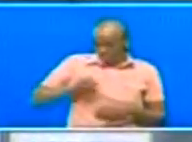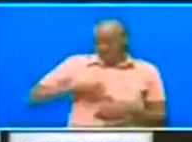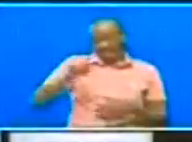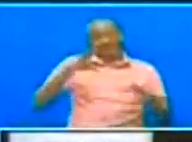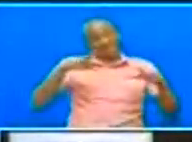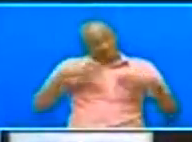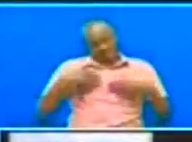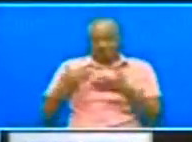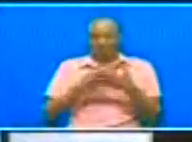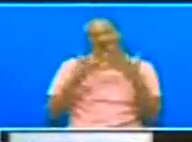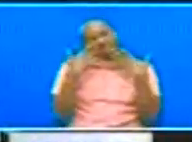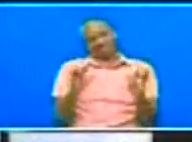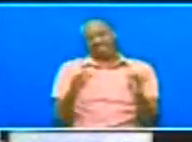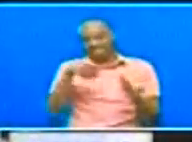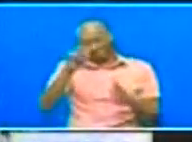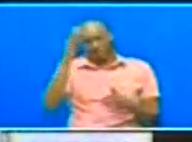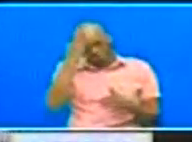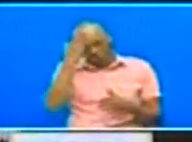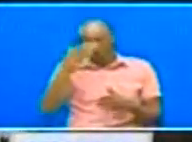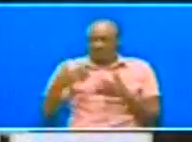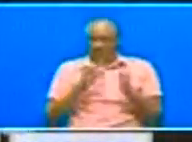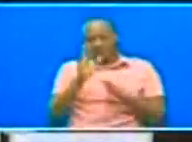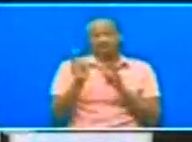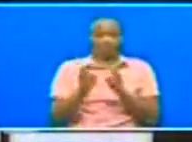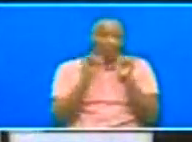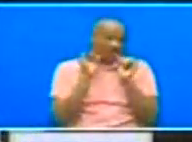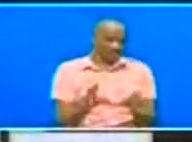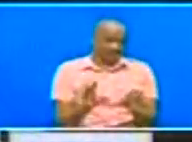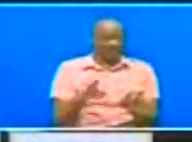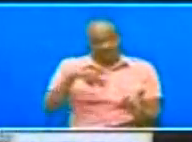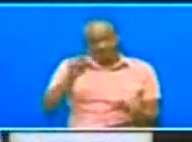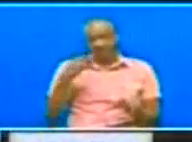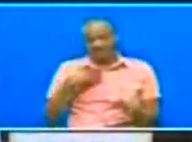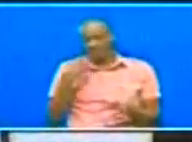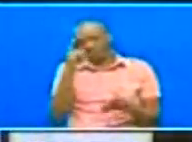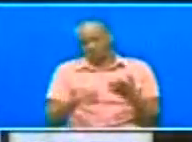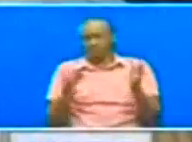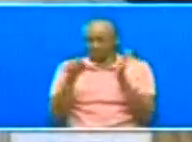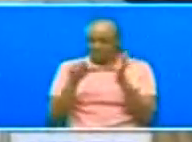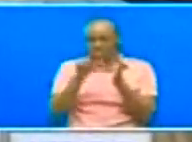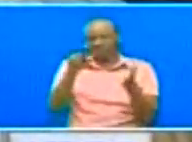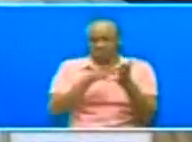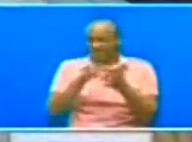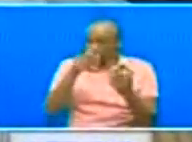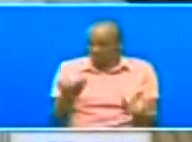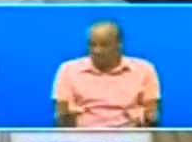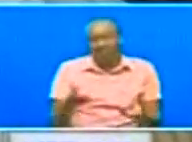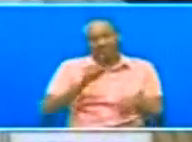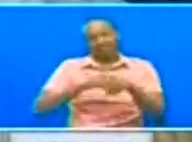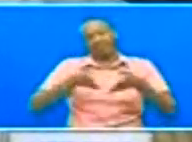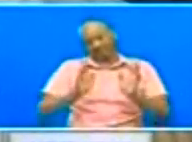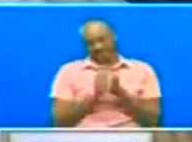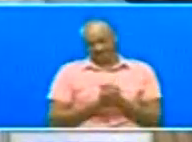baby will never be like other babies, she attributes Nevi's condition to medical negligence. During the review, the